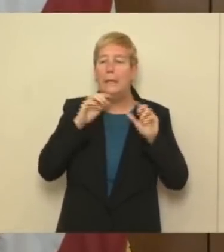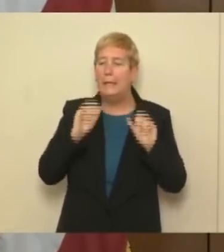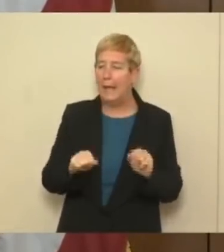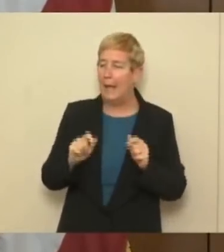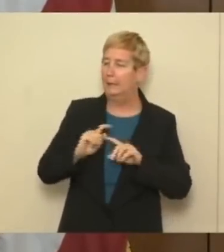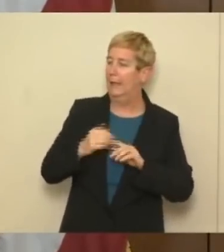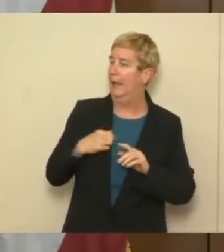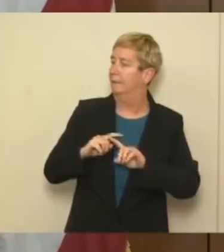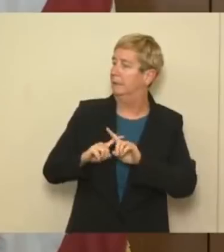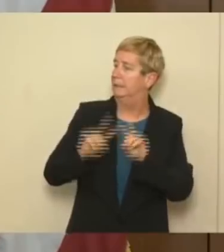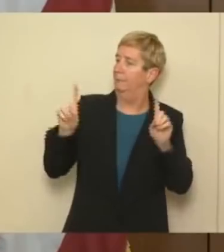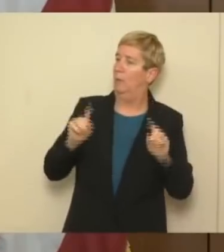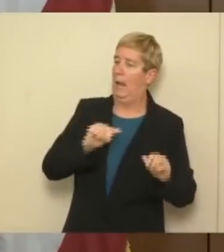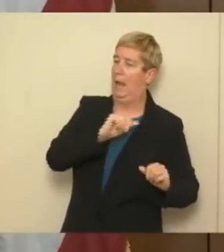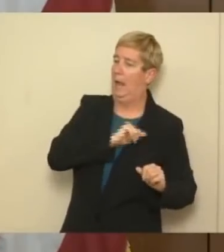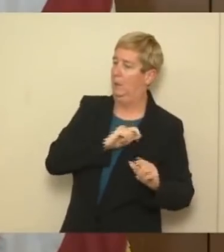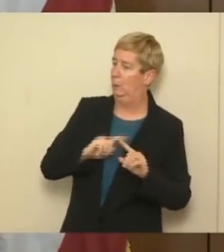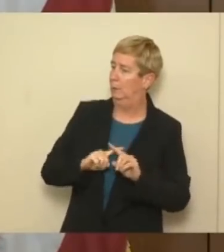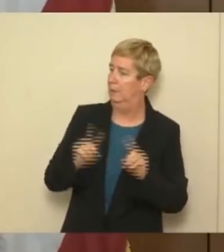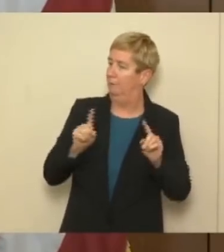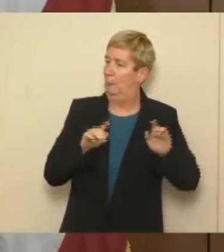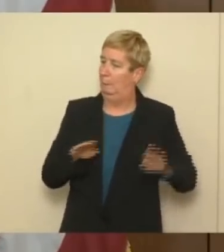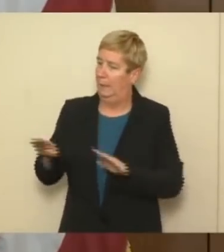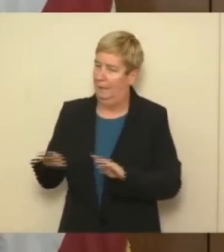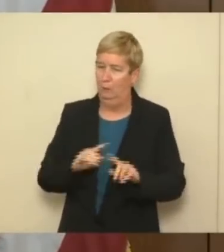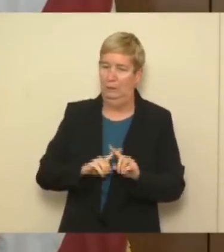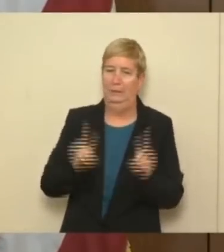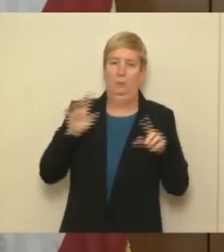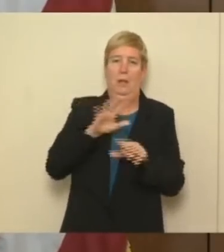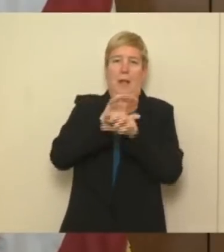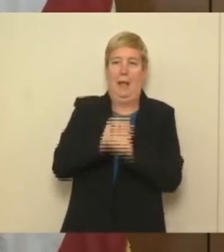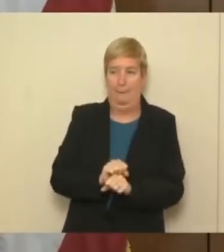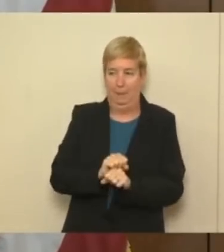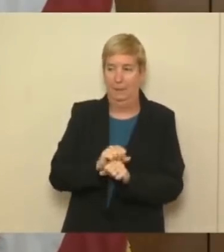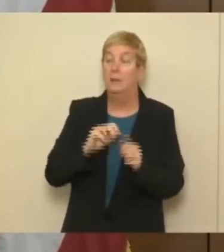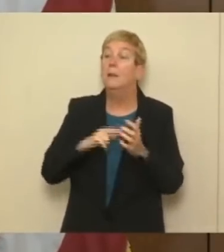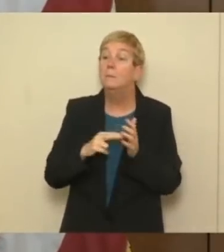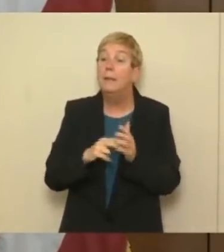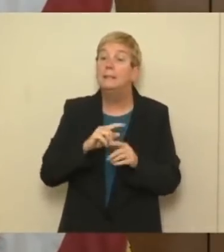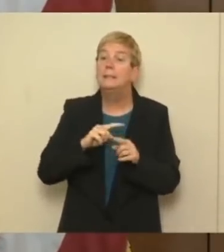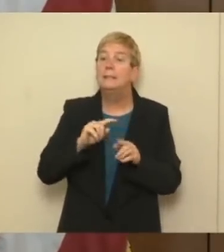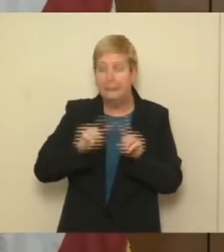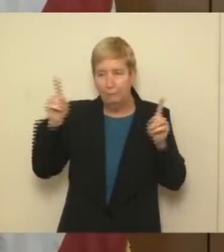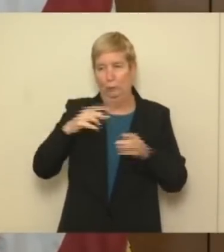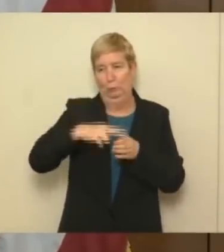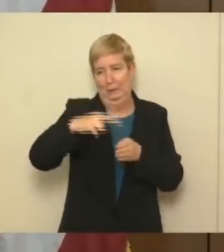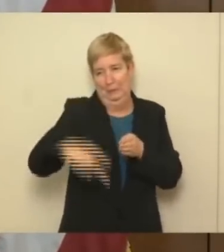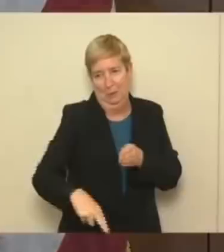and have a different outcome if we increase our vigilance. Next slide.